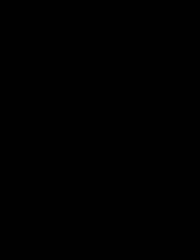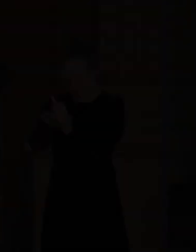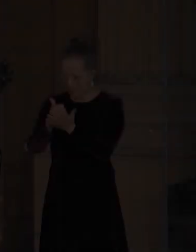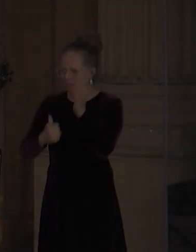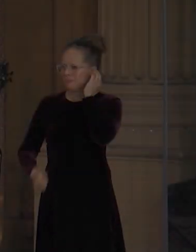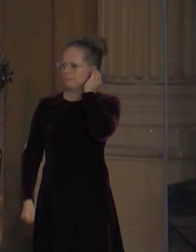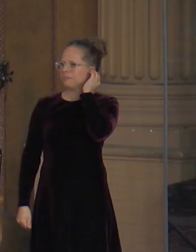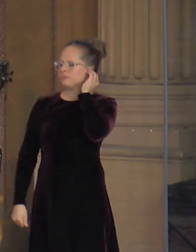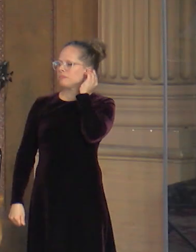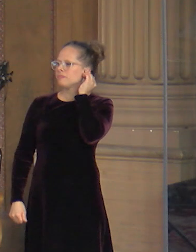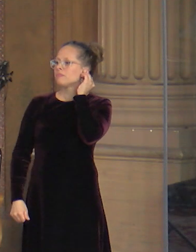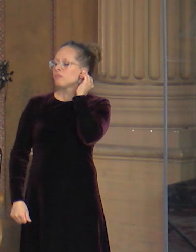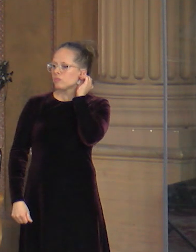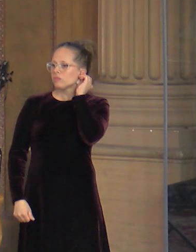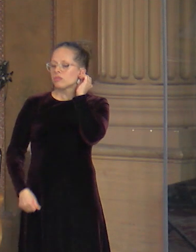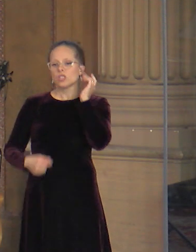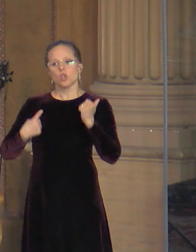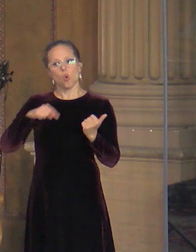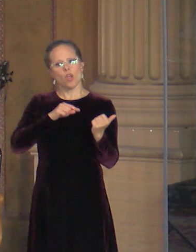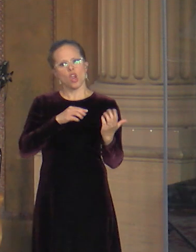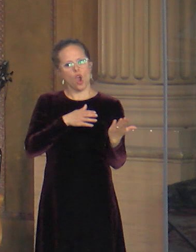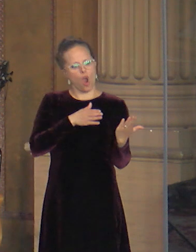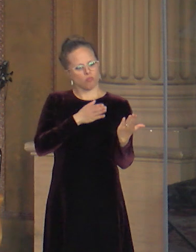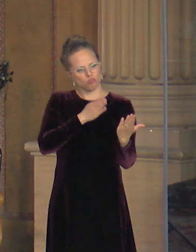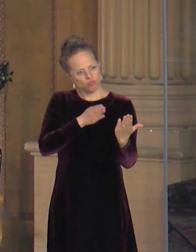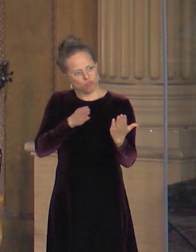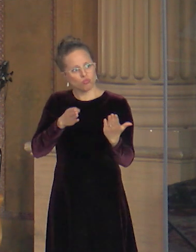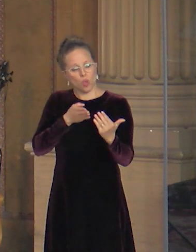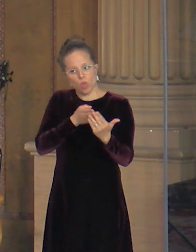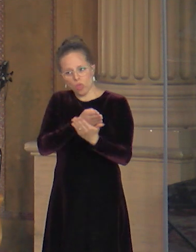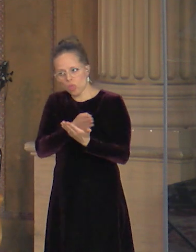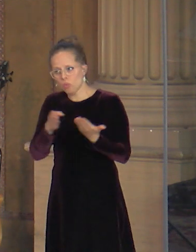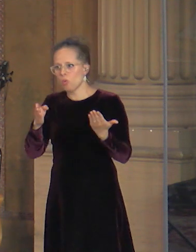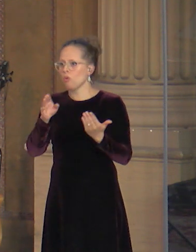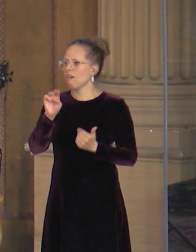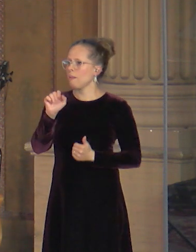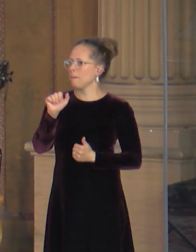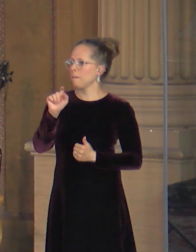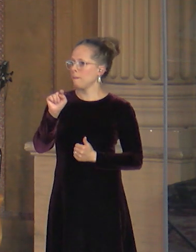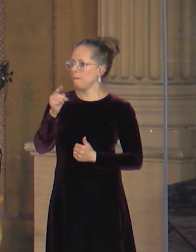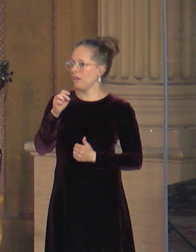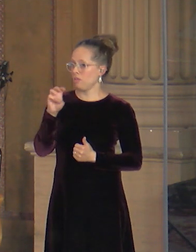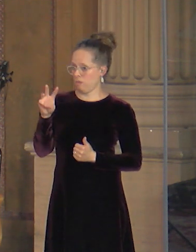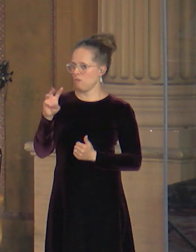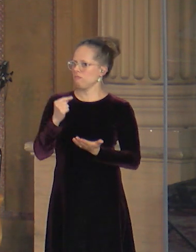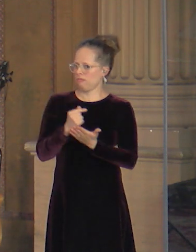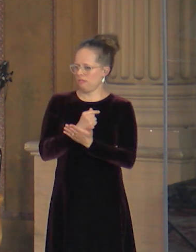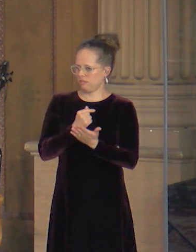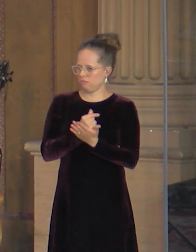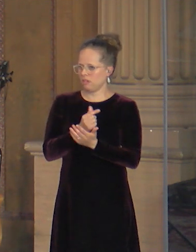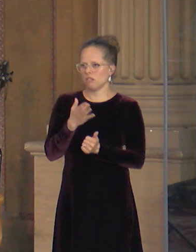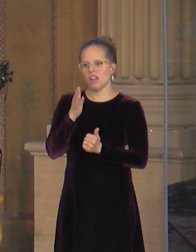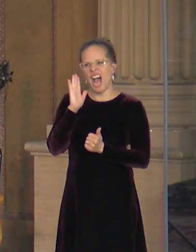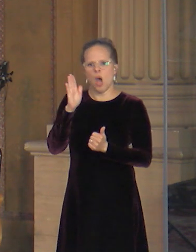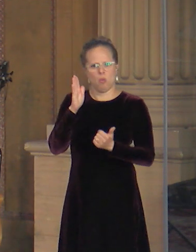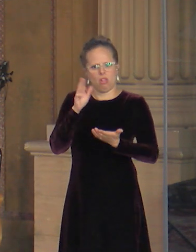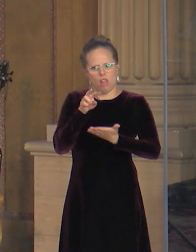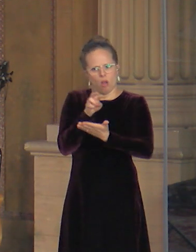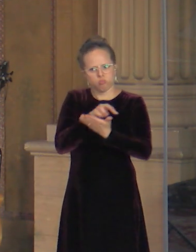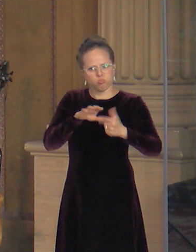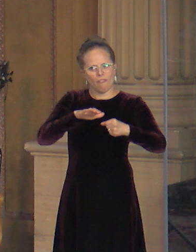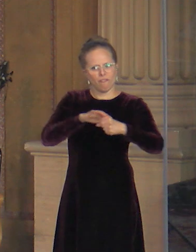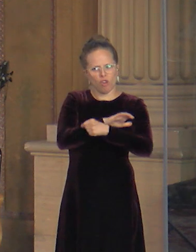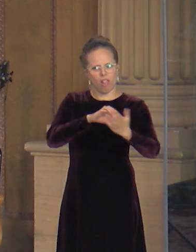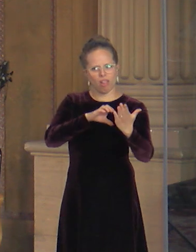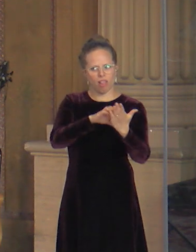we are working our way through Matthew's gospel and today we pick up in Matthew chapter 4 verse 1 I'll actually read the whole passage that we'll walk through